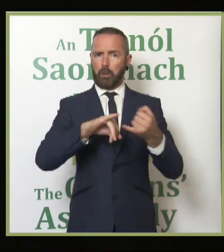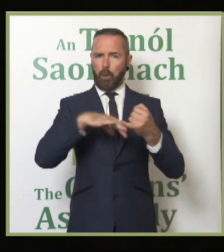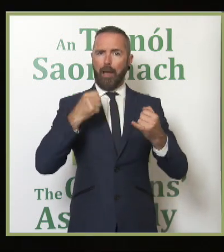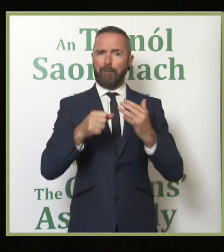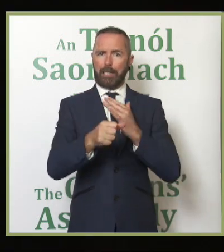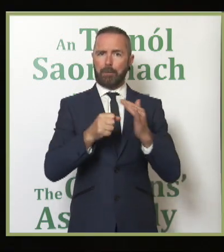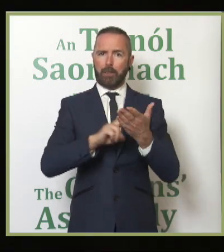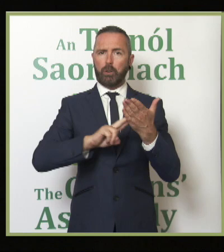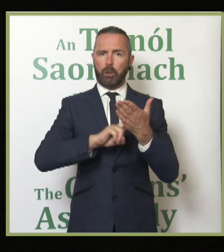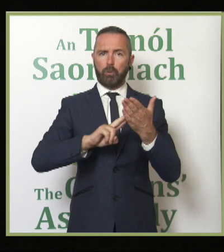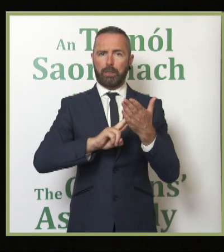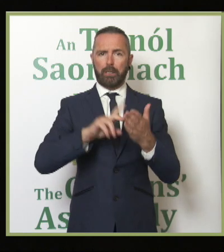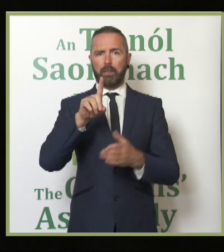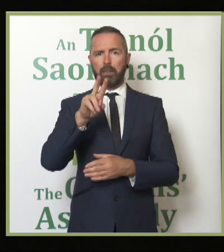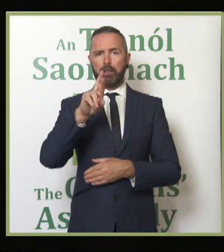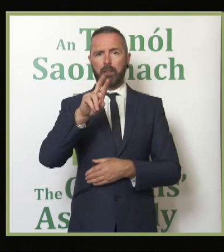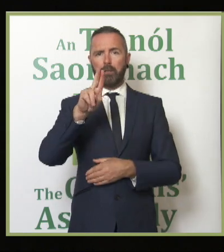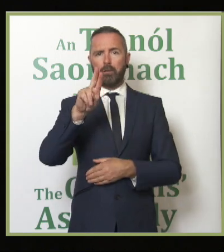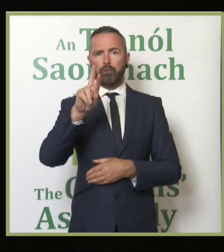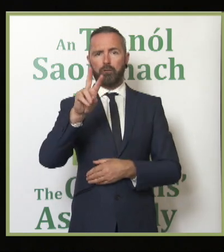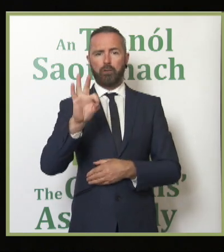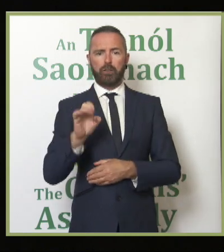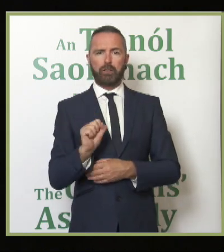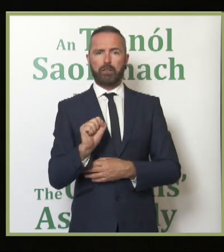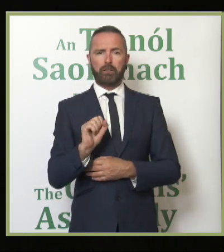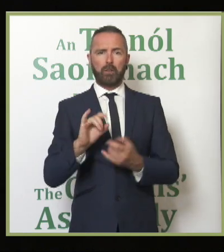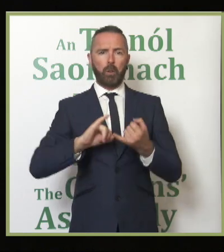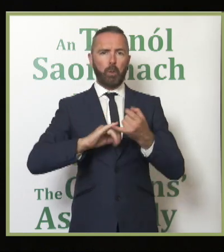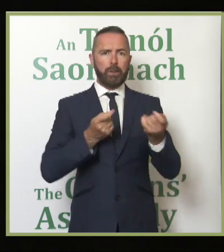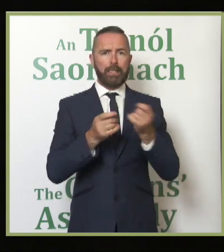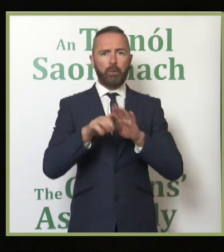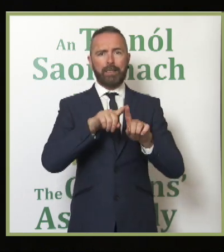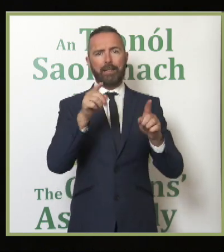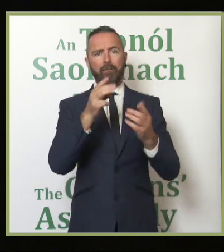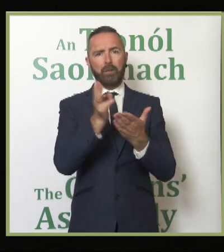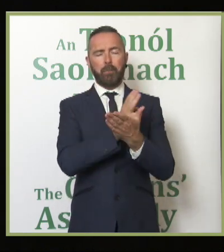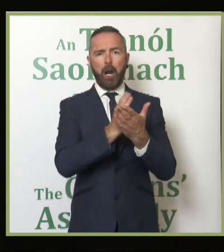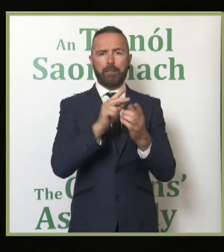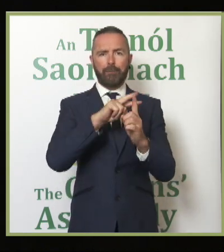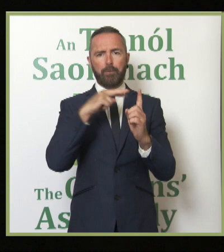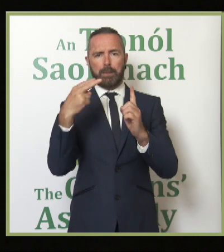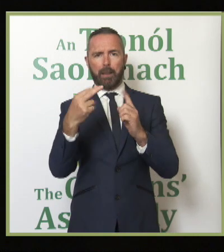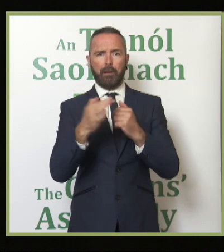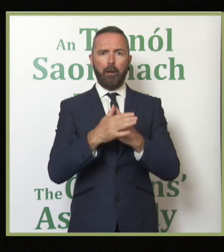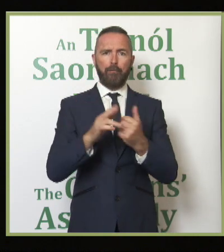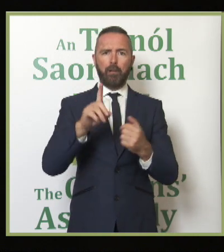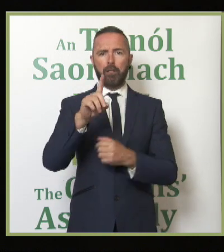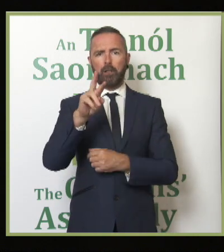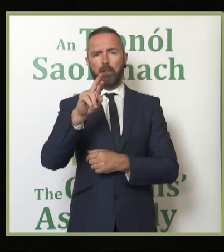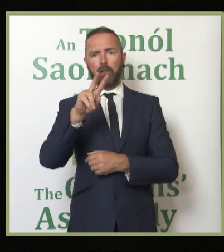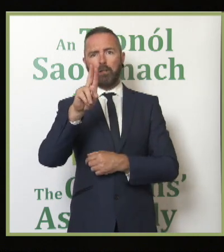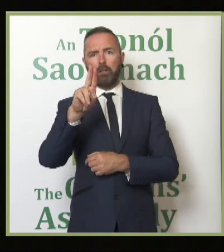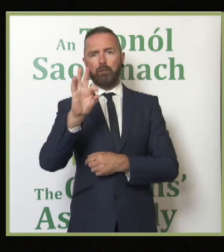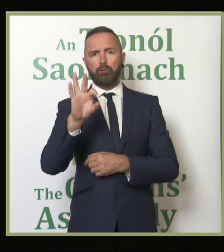experience of using drugs, who have dealt with different aspects or have different perspectives on drugs use, but